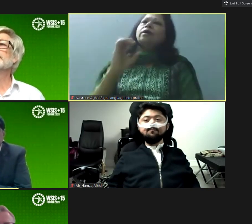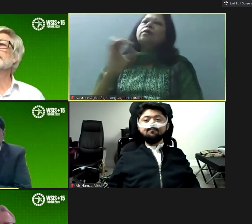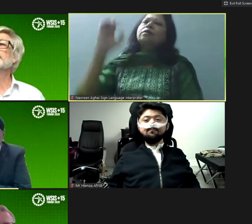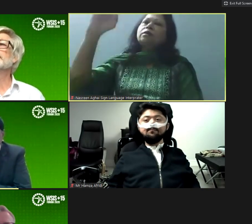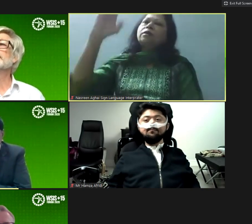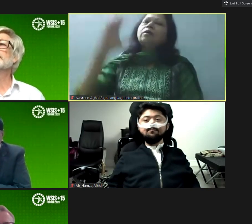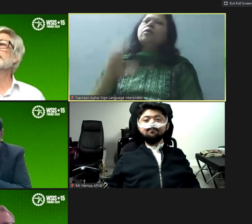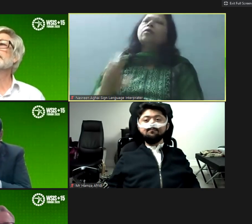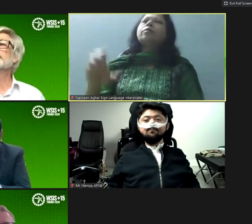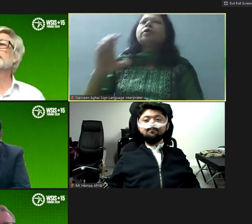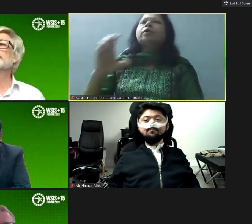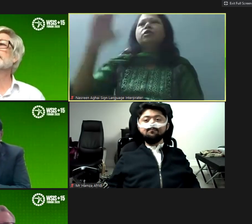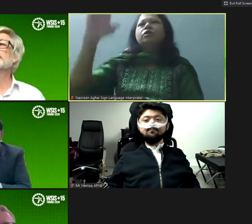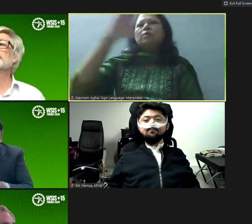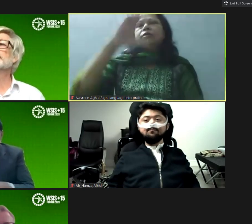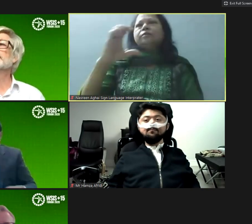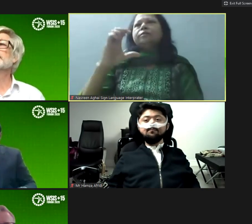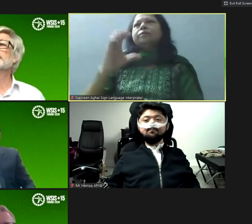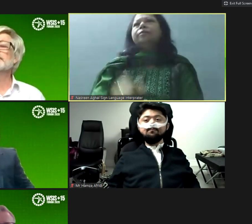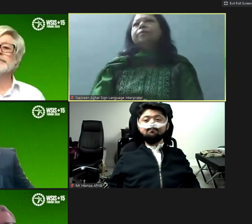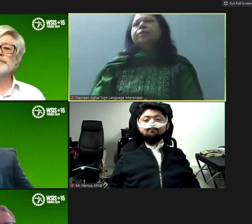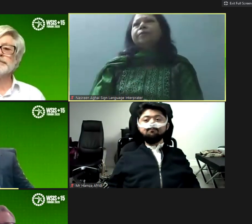Cooperation.